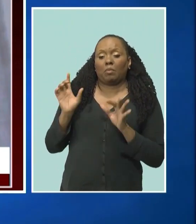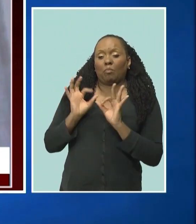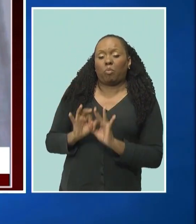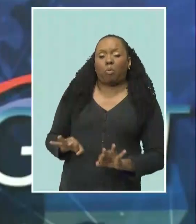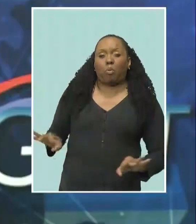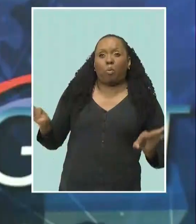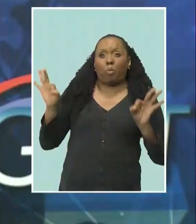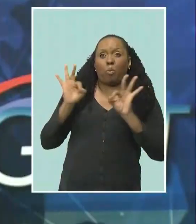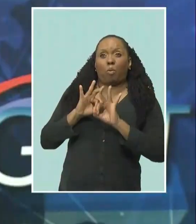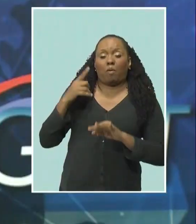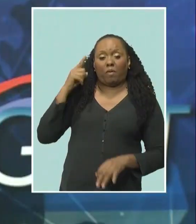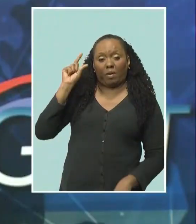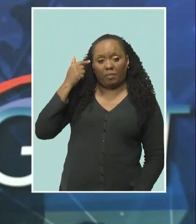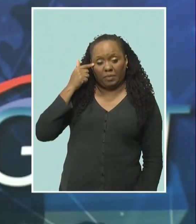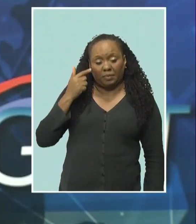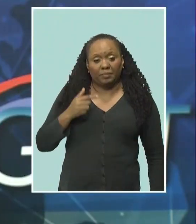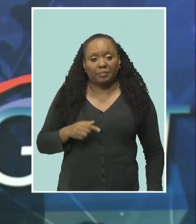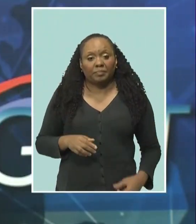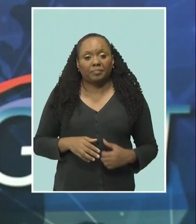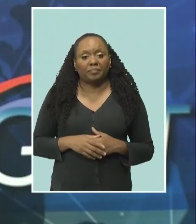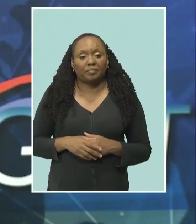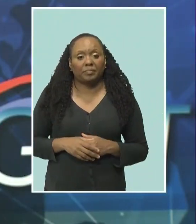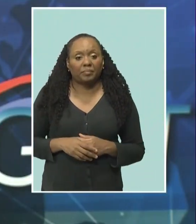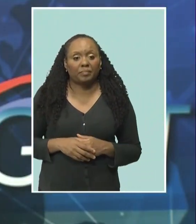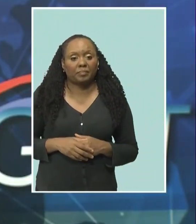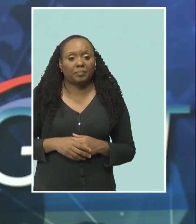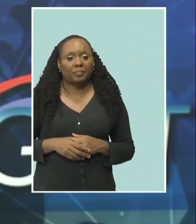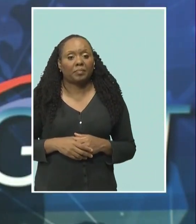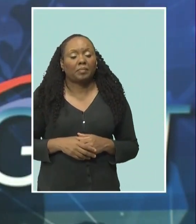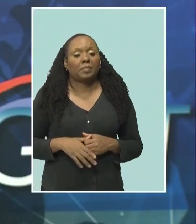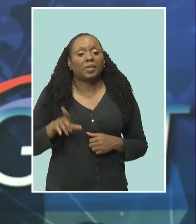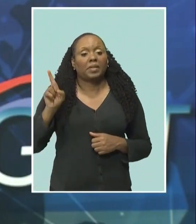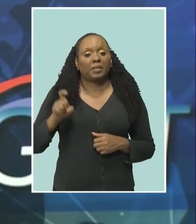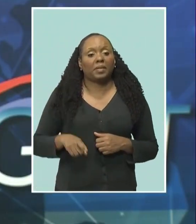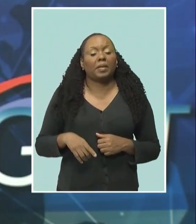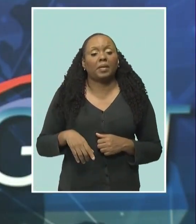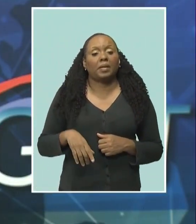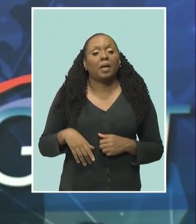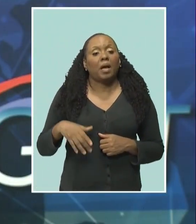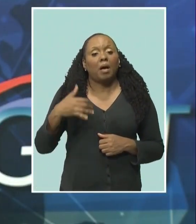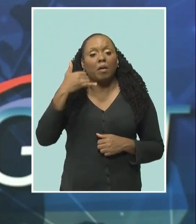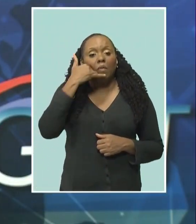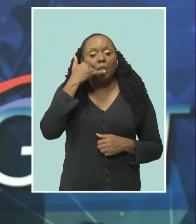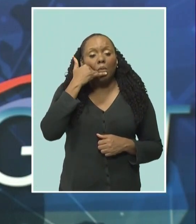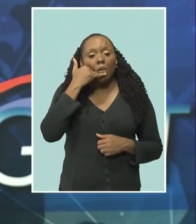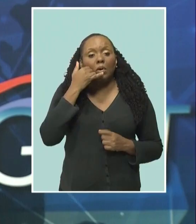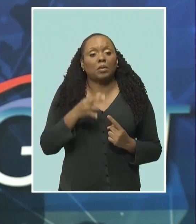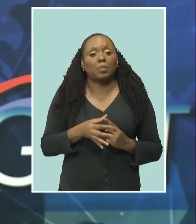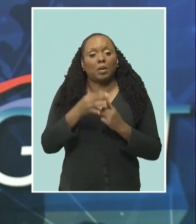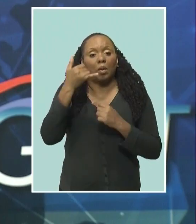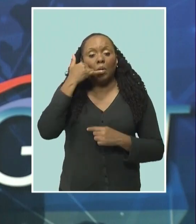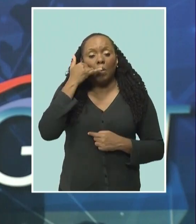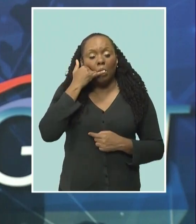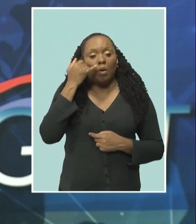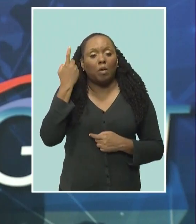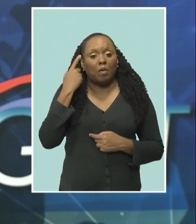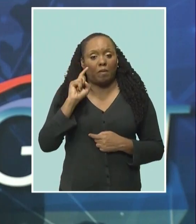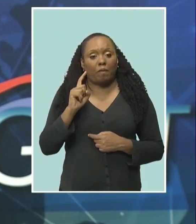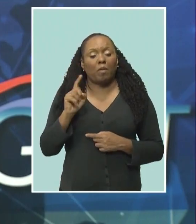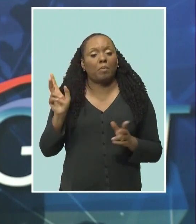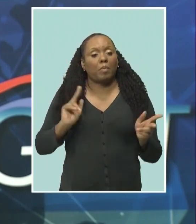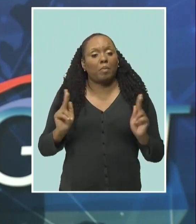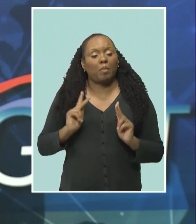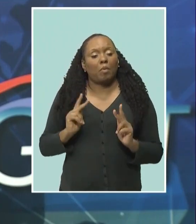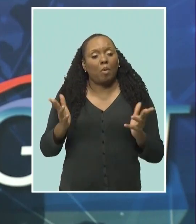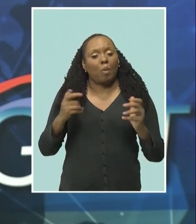government. Meanwhile, Dr. Sue also believes a dedicated suicide hotline must be established as a priority. She says it